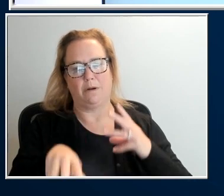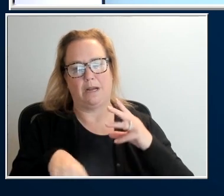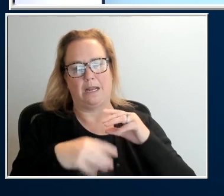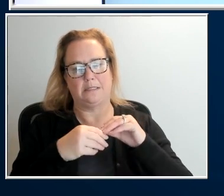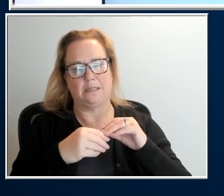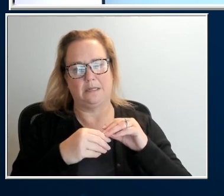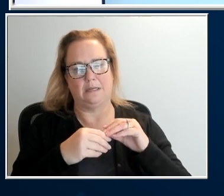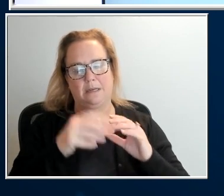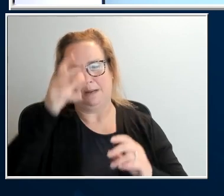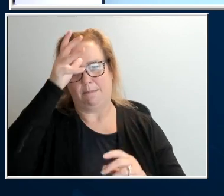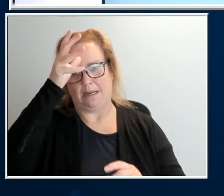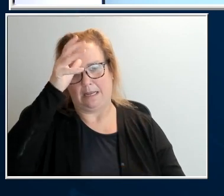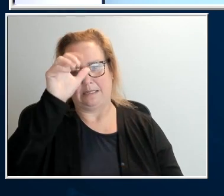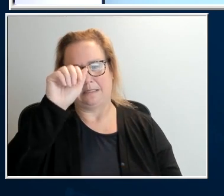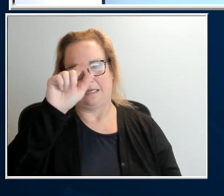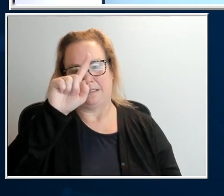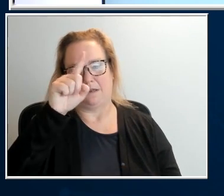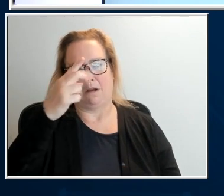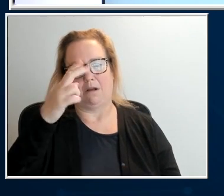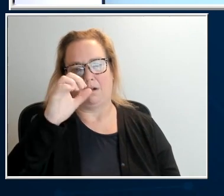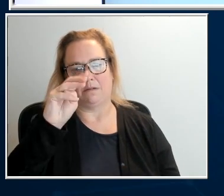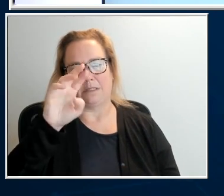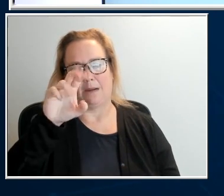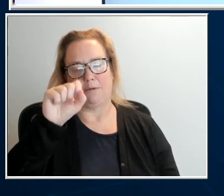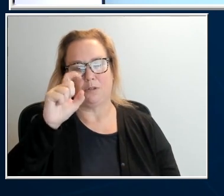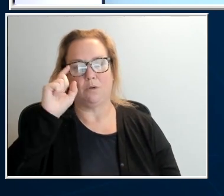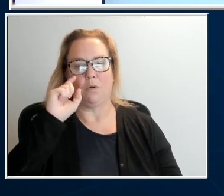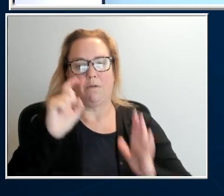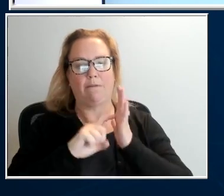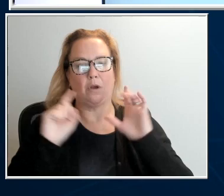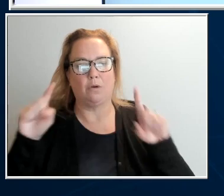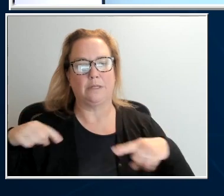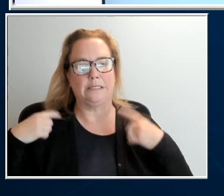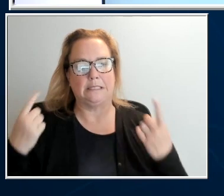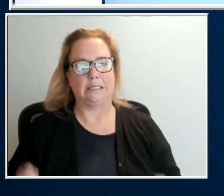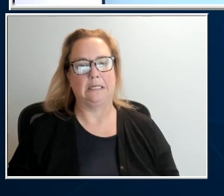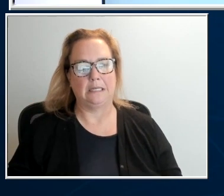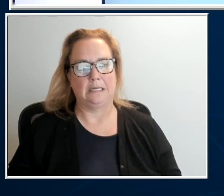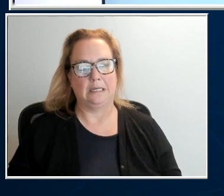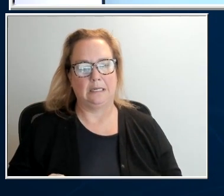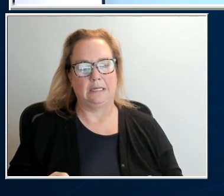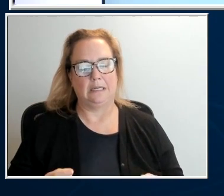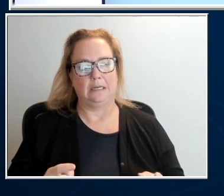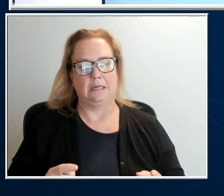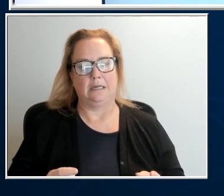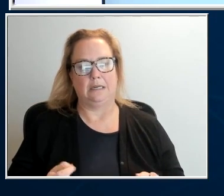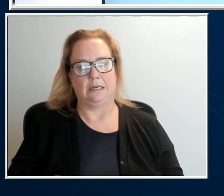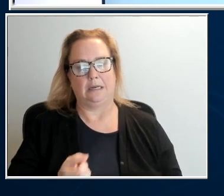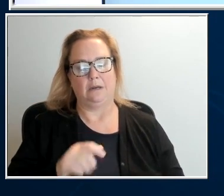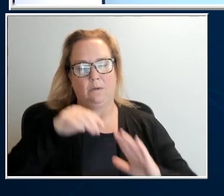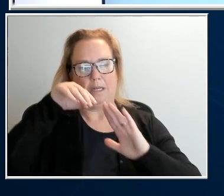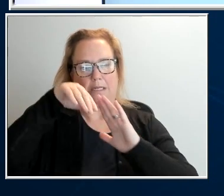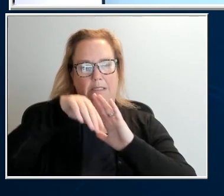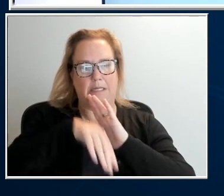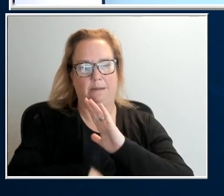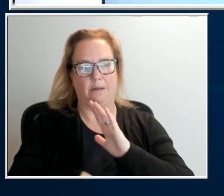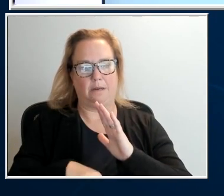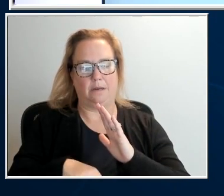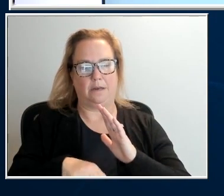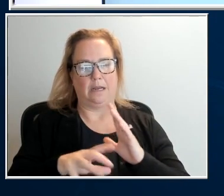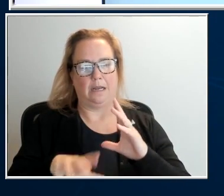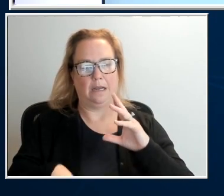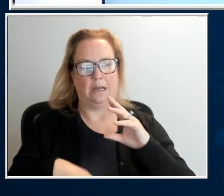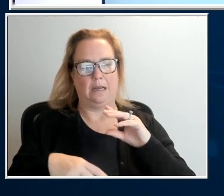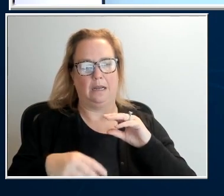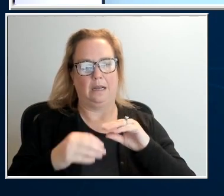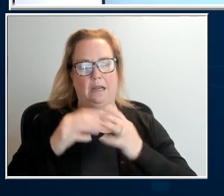has Alzheimer's, and what we've noticed over the years is that when he takes a big dip and it has those extra